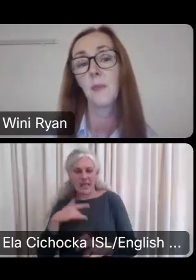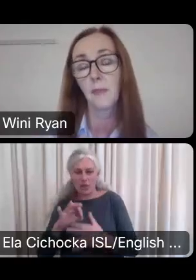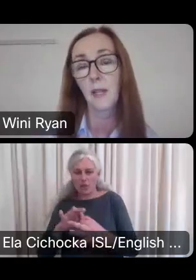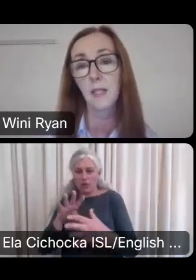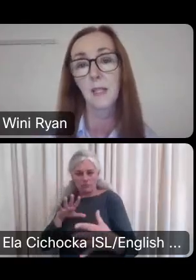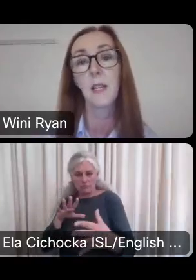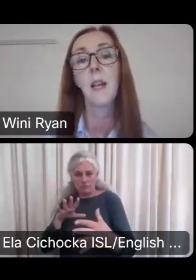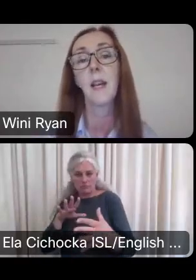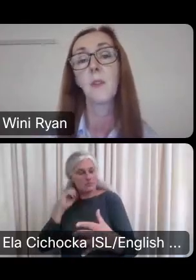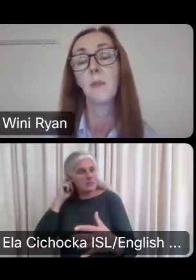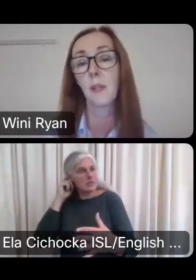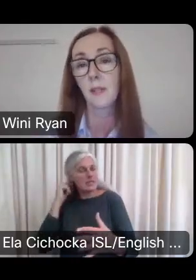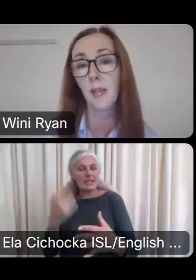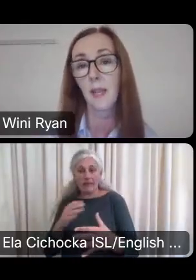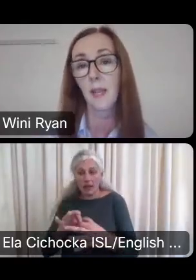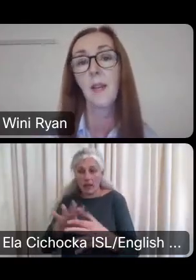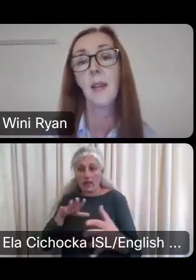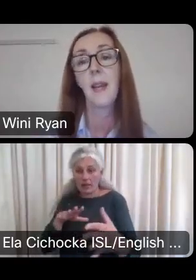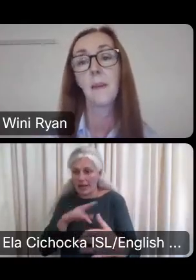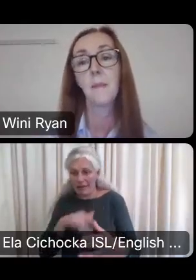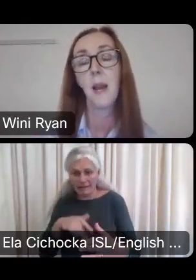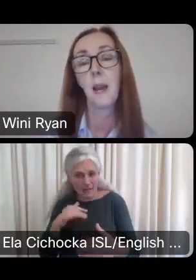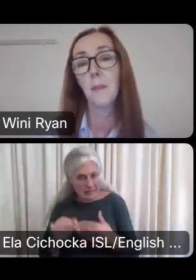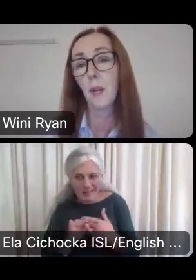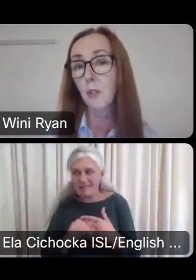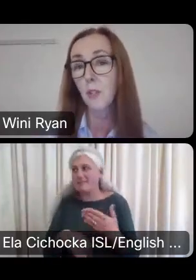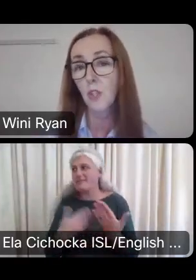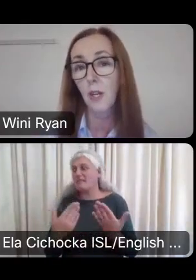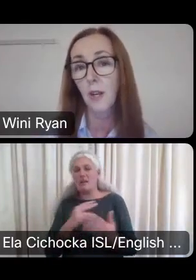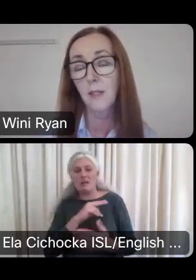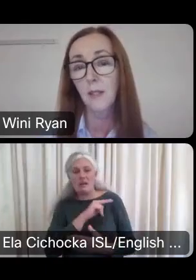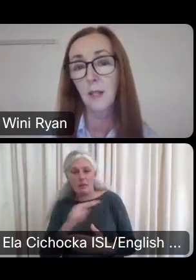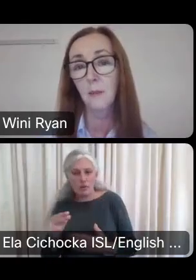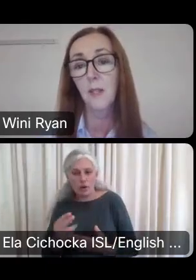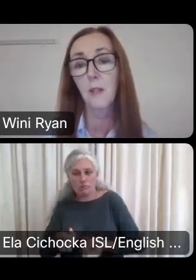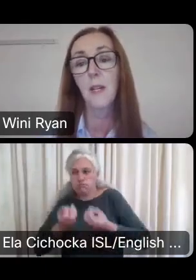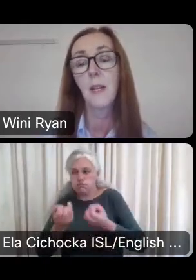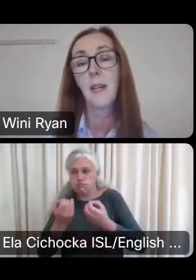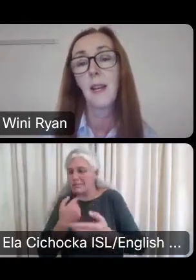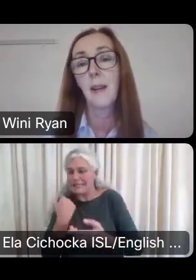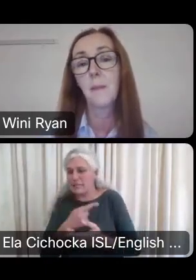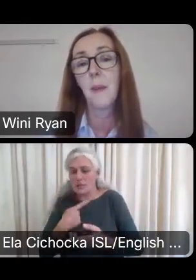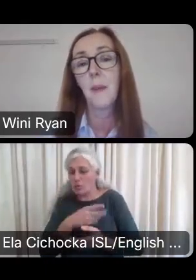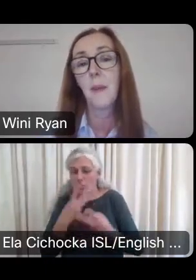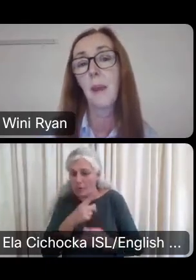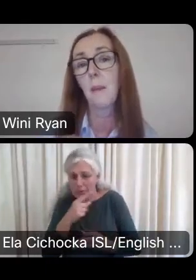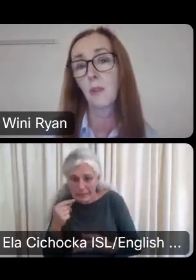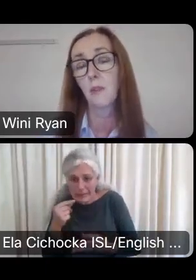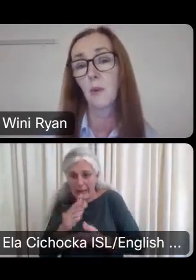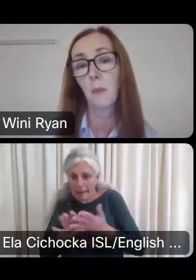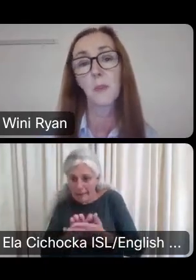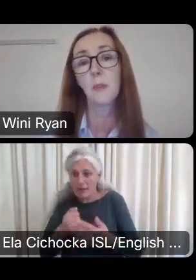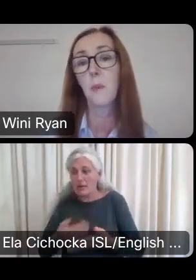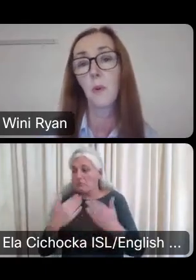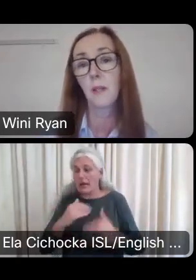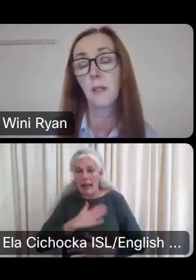don't feel affiliated, I don't feel safe. I'm not going to share as easily with you. And my emotion is going to